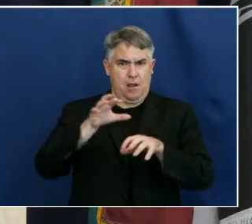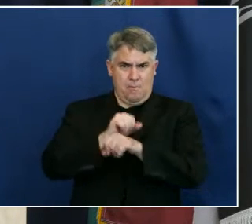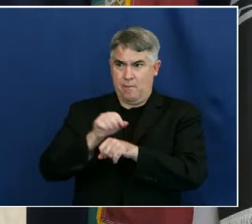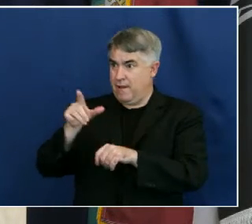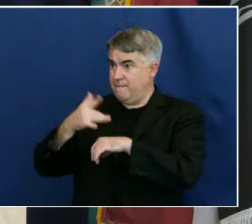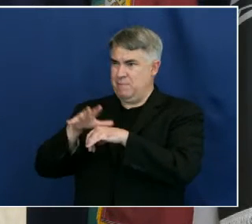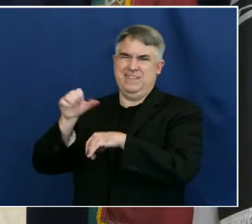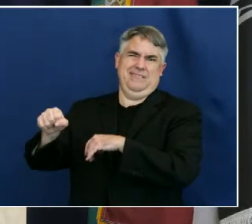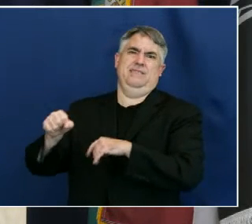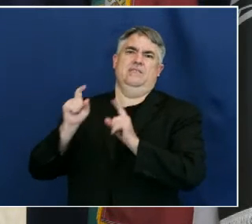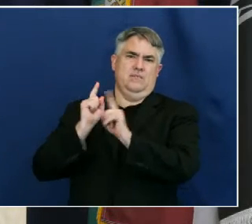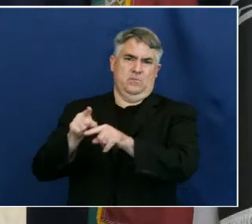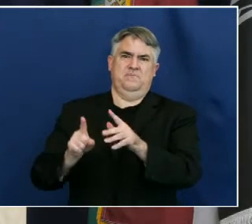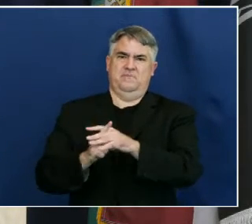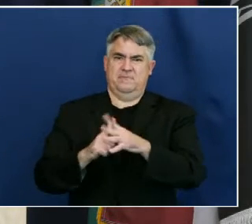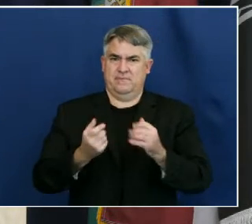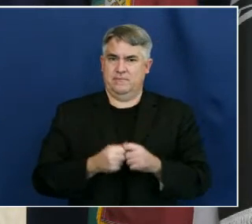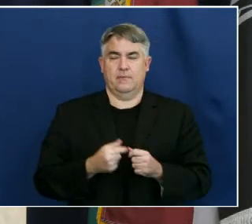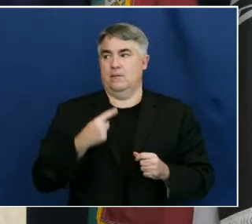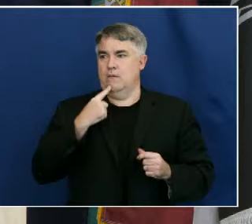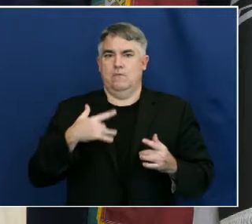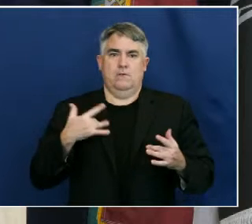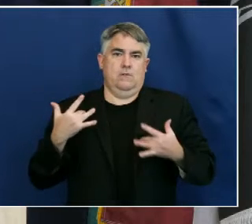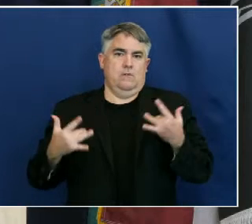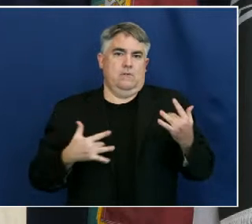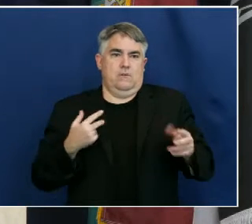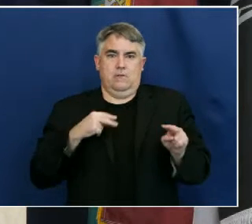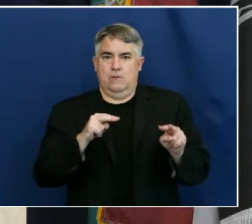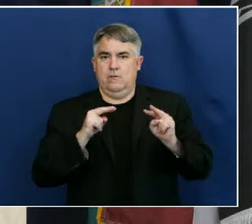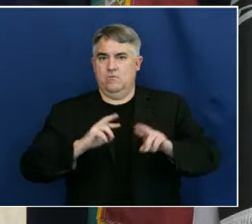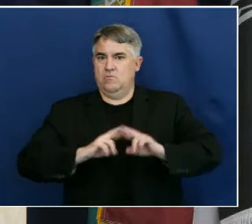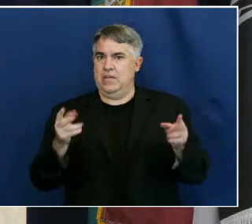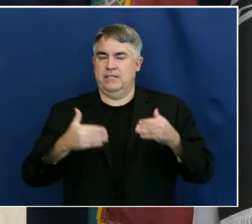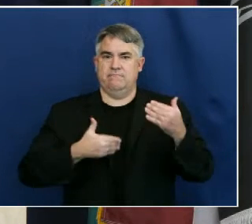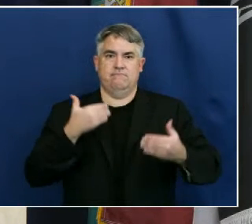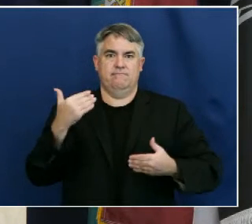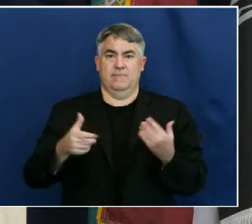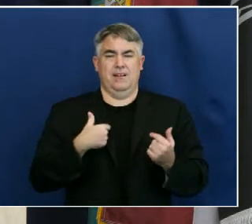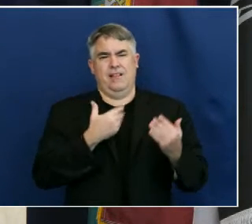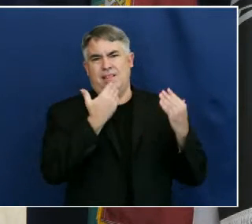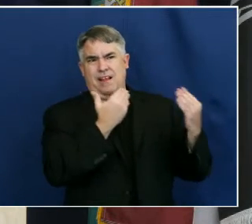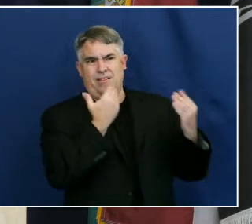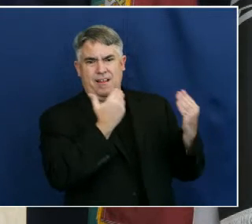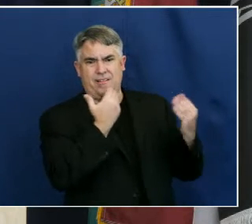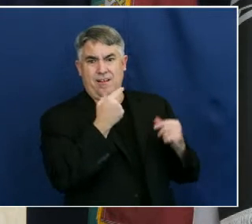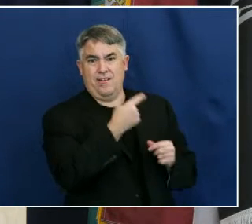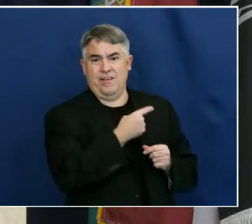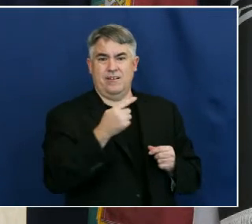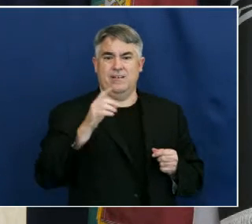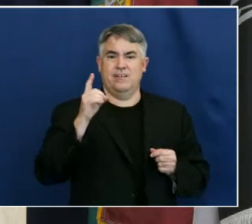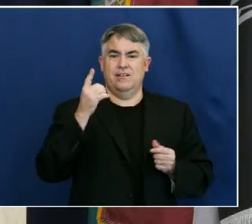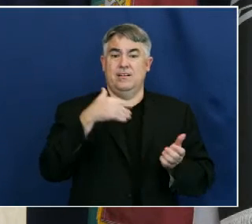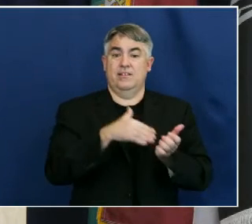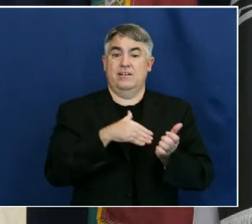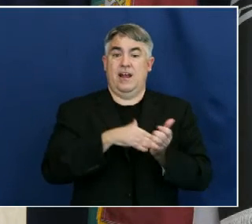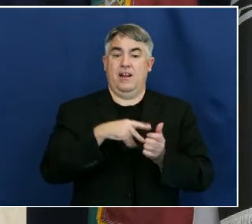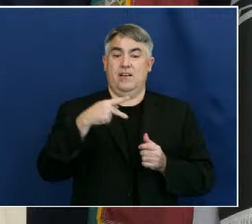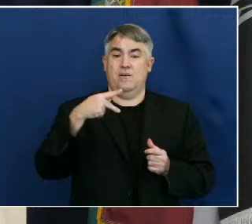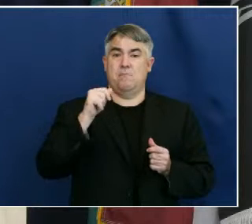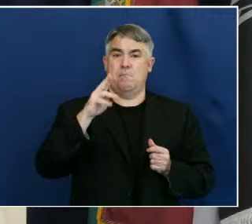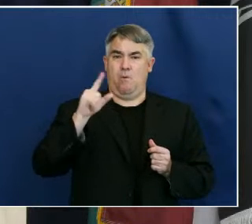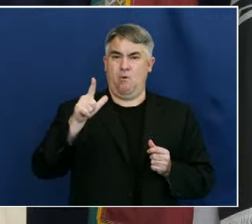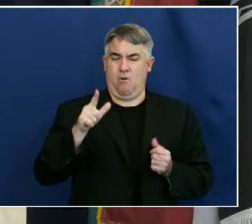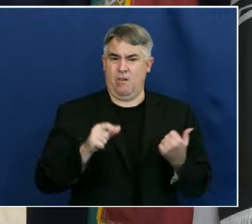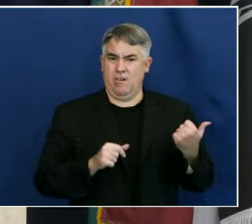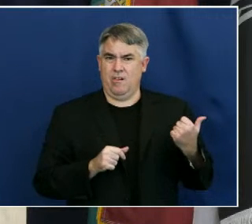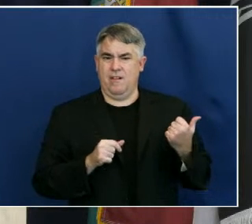So we're very encouraged by where we're going. Again, special appreciation and thank you to Dr. Paul Gothold, to VIBA for their help